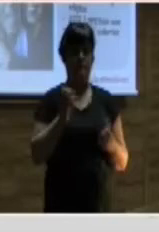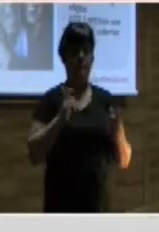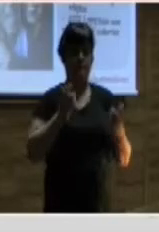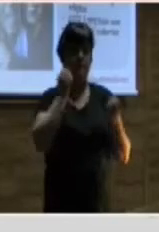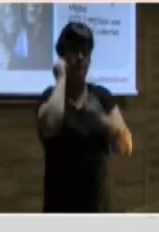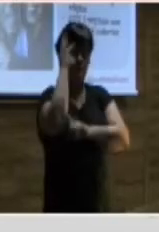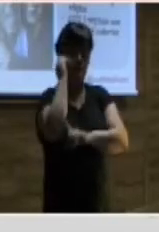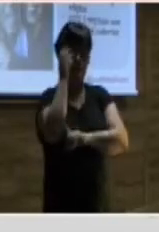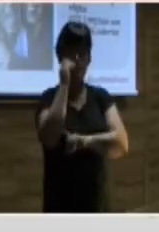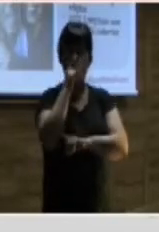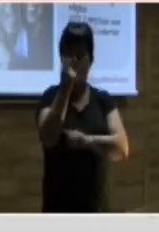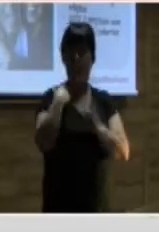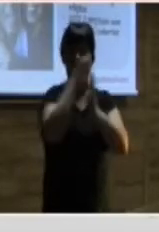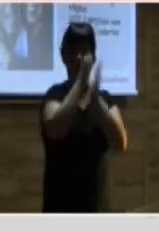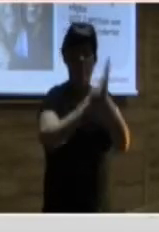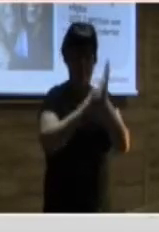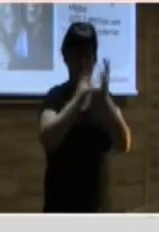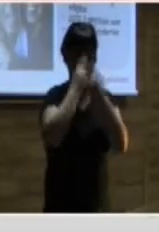reports are